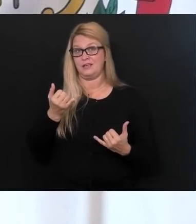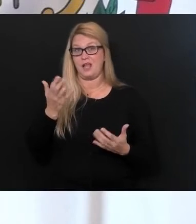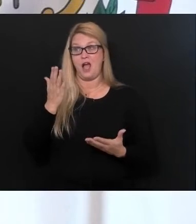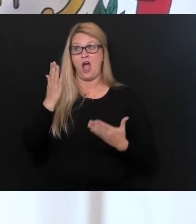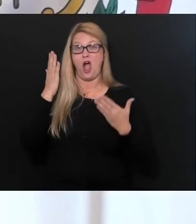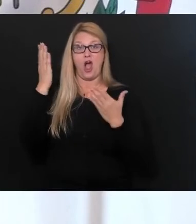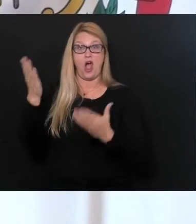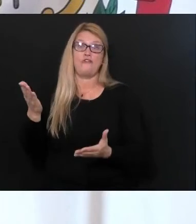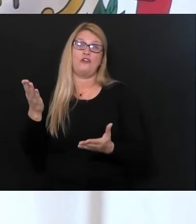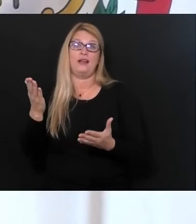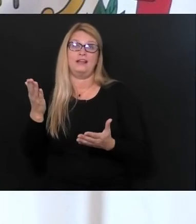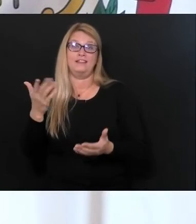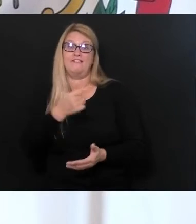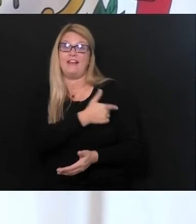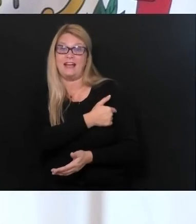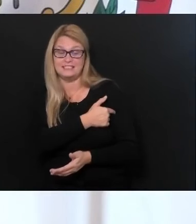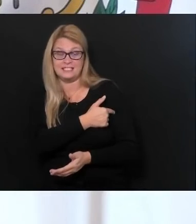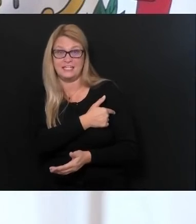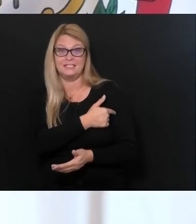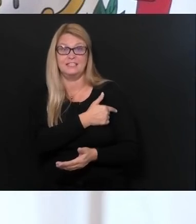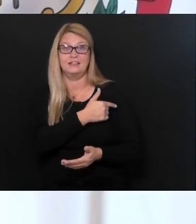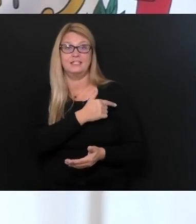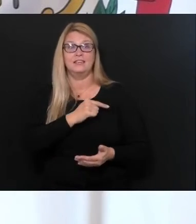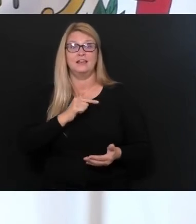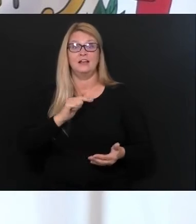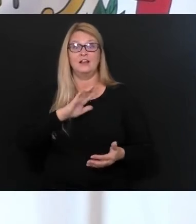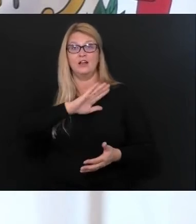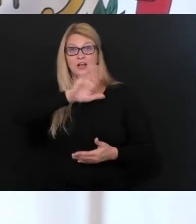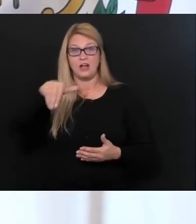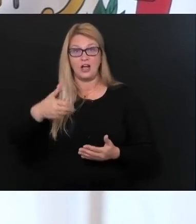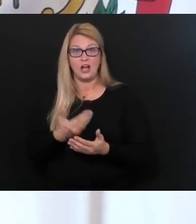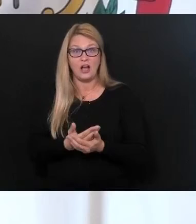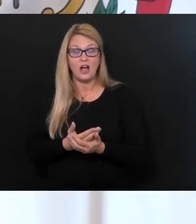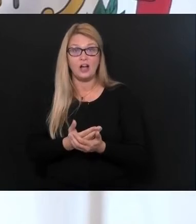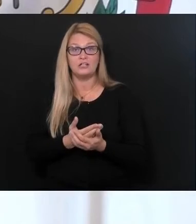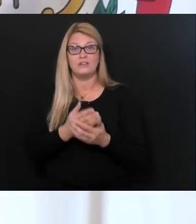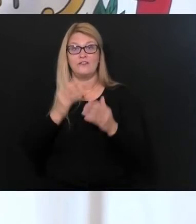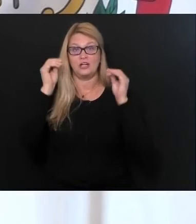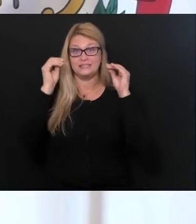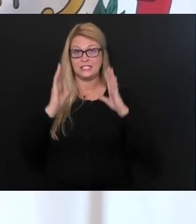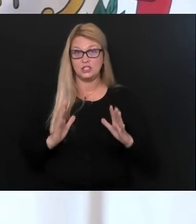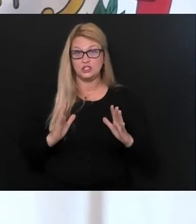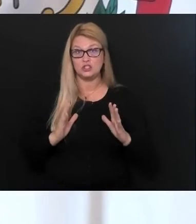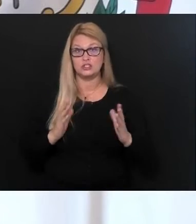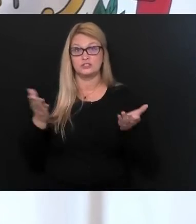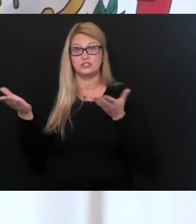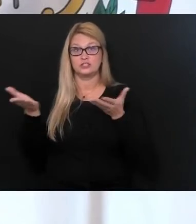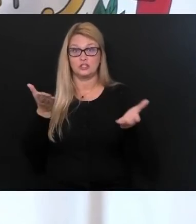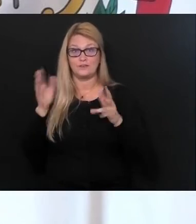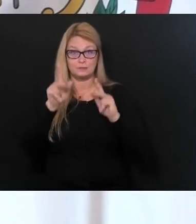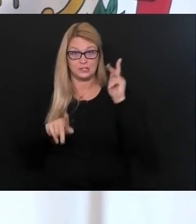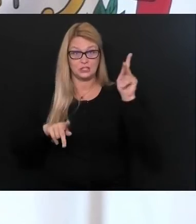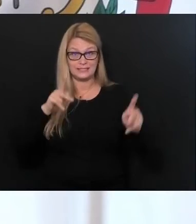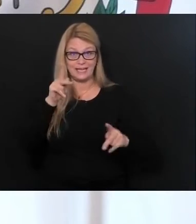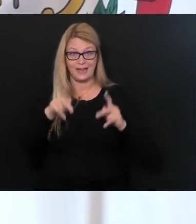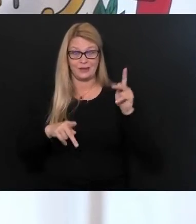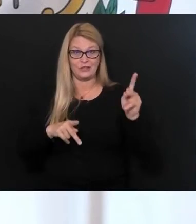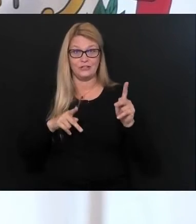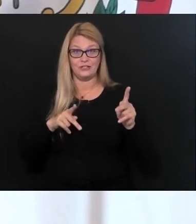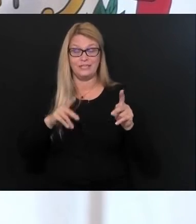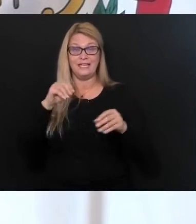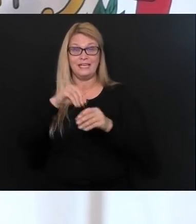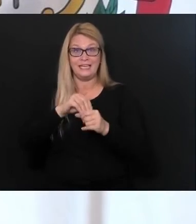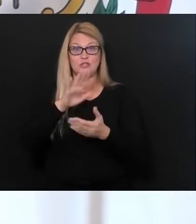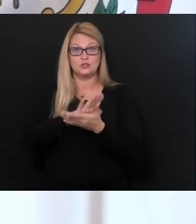offering up the vaccine and vaccinating all of our teachers and service personnel in our